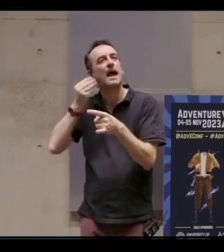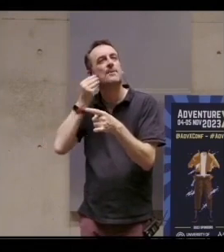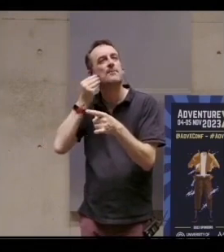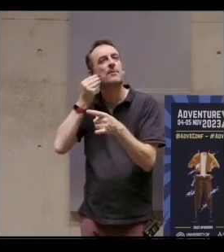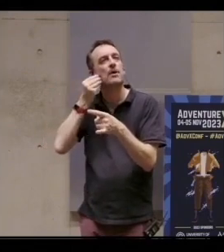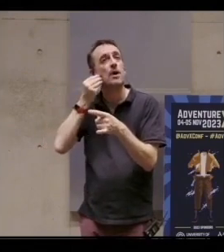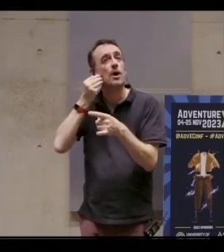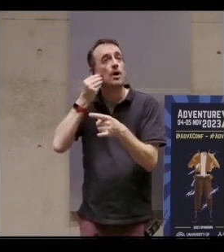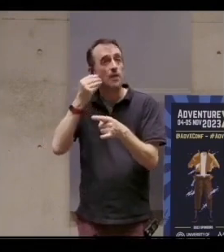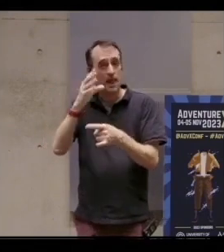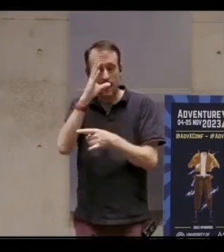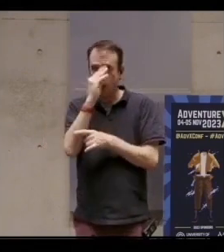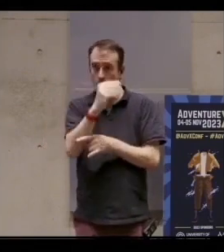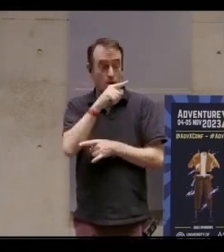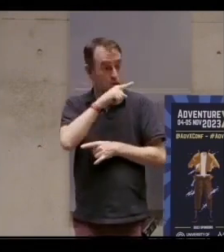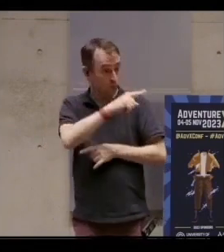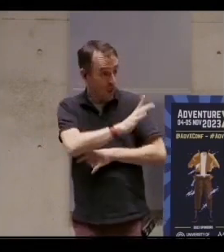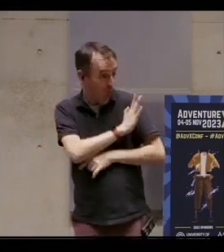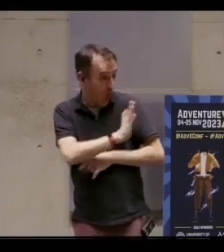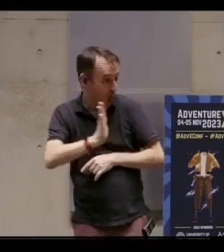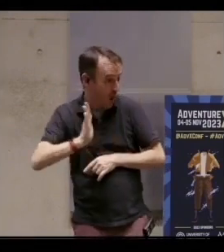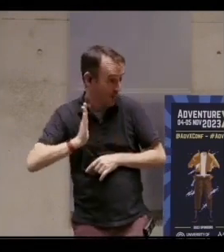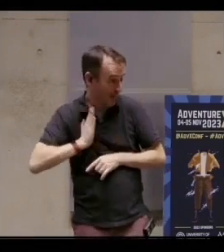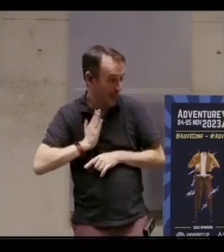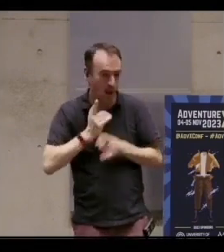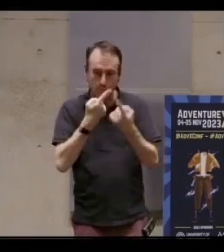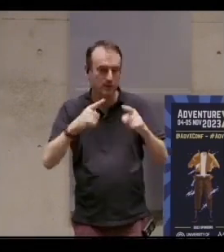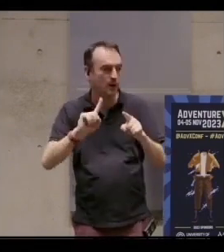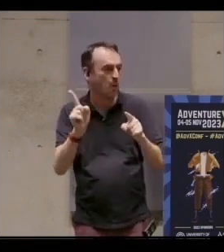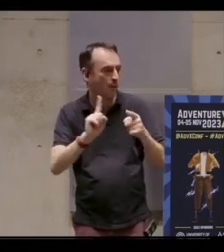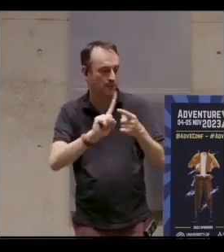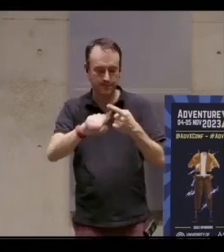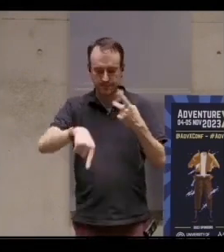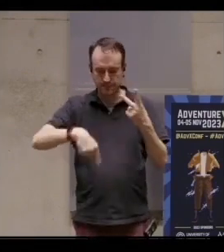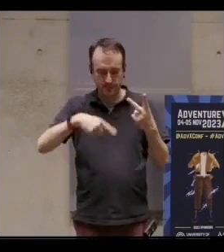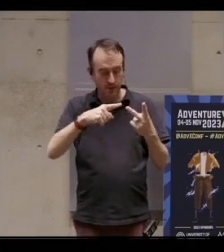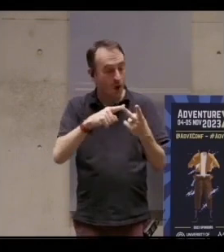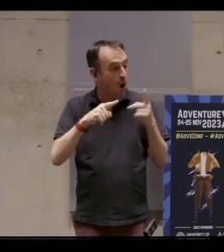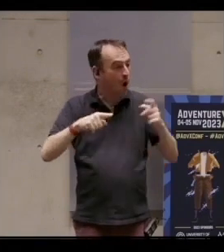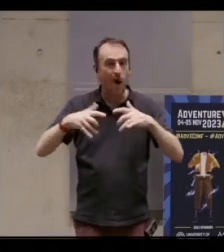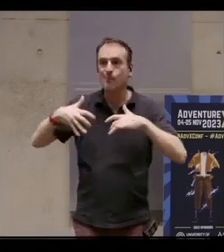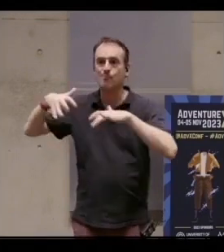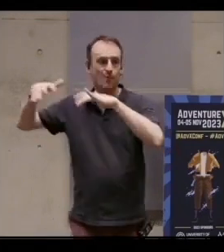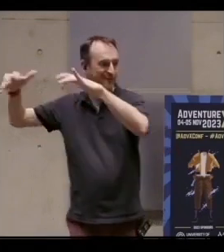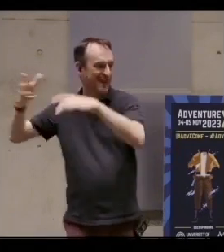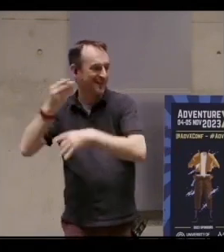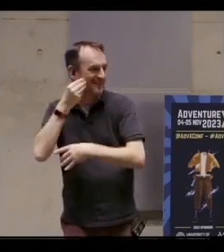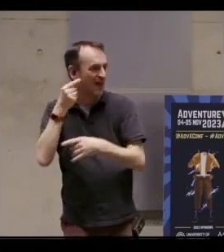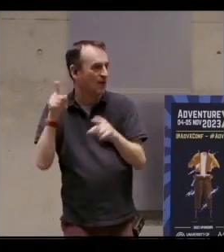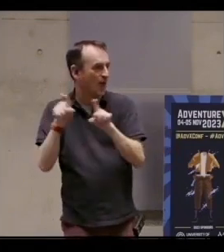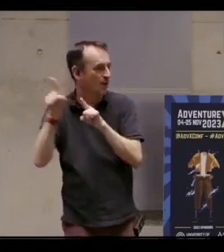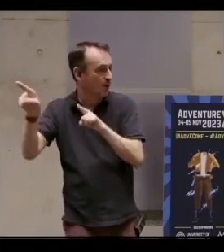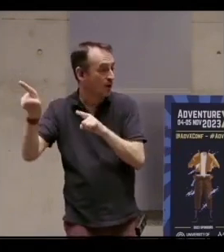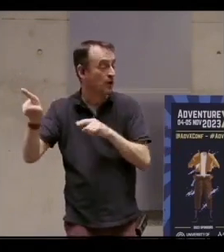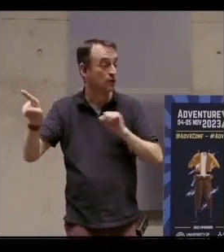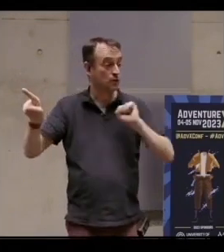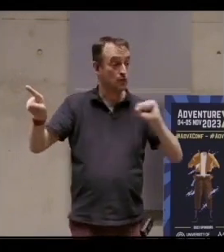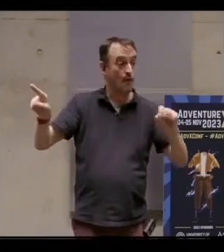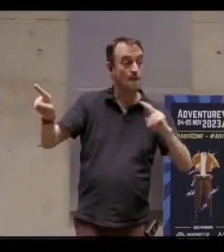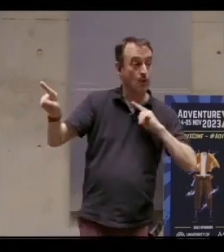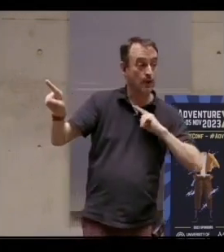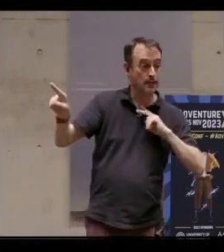is the kind of music that's going to be playing. This is the competing sounds from the monsters. This is what your voice is going to have to